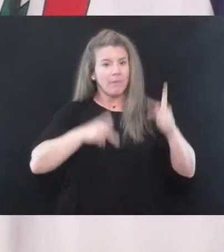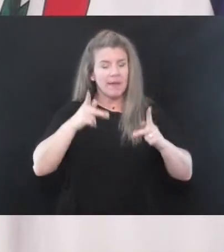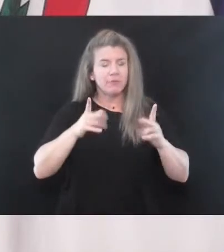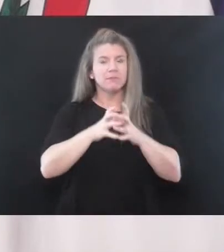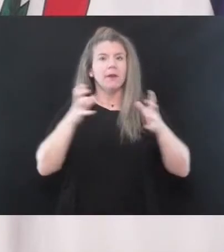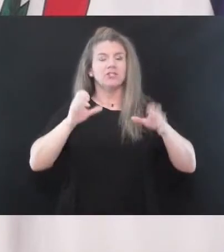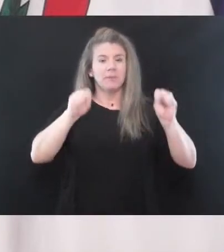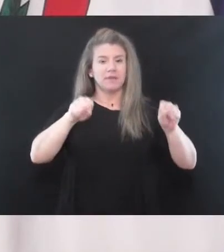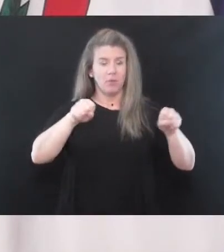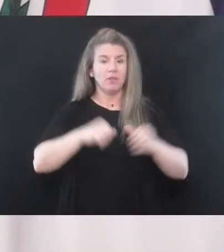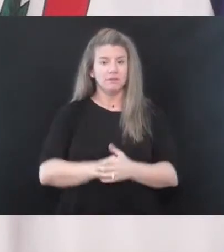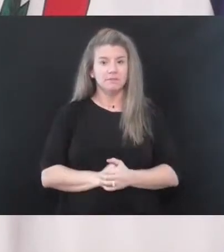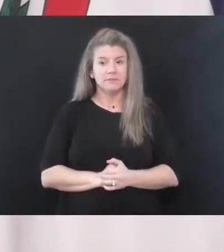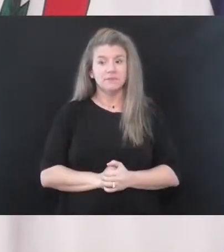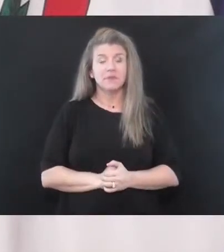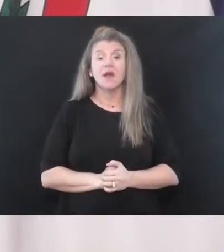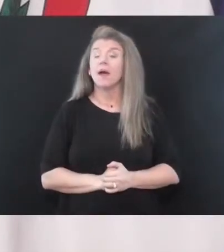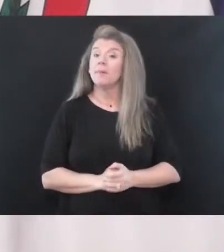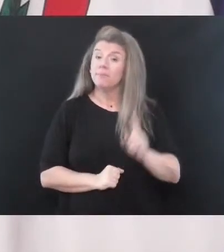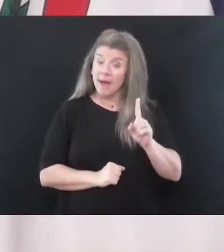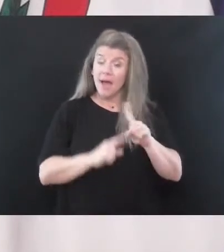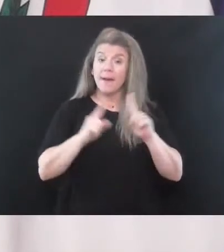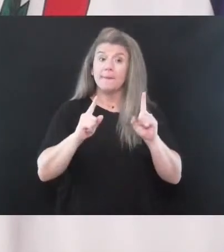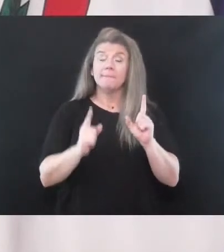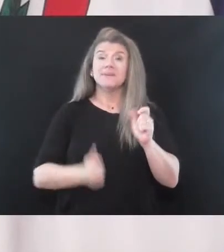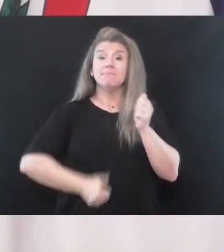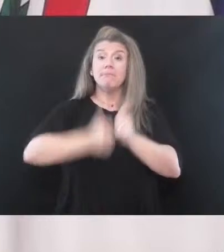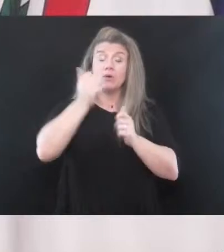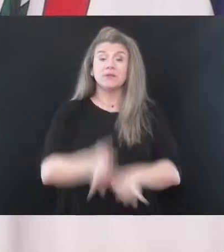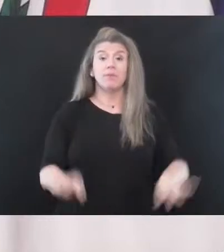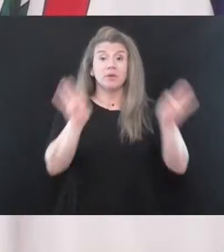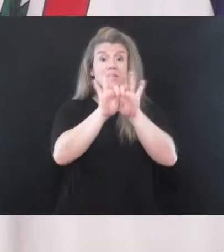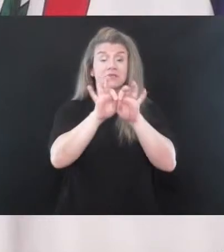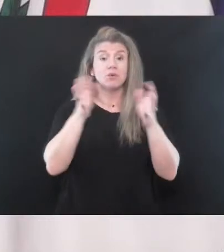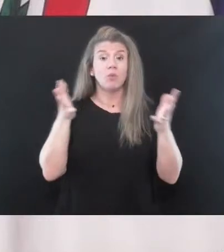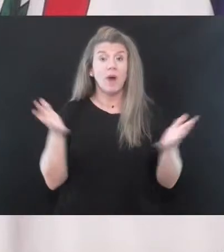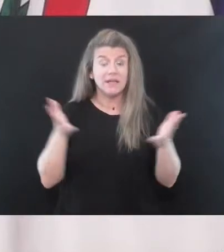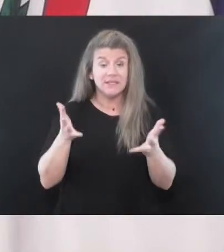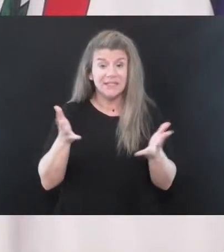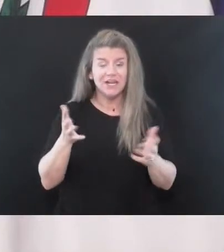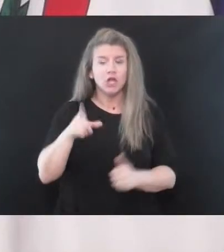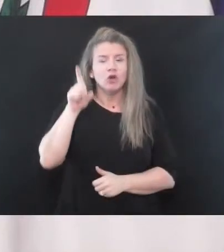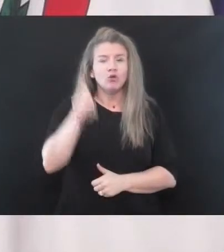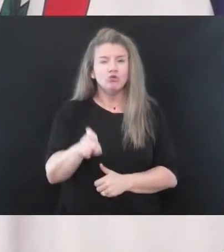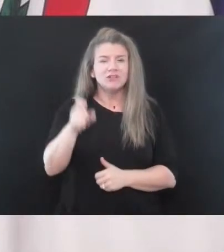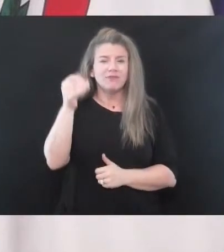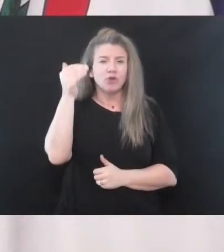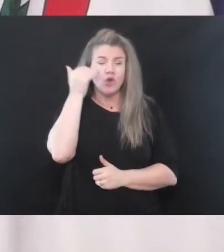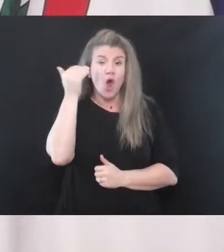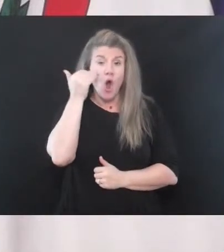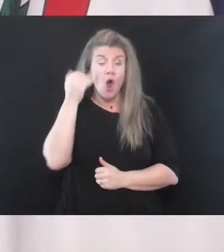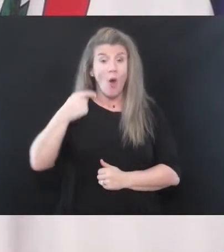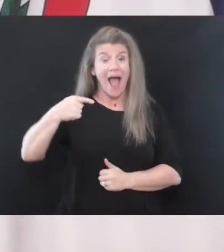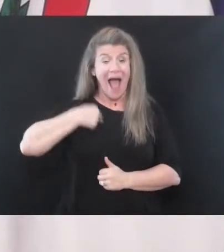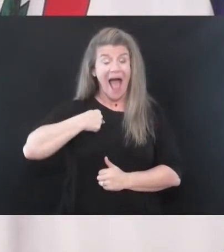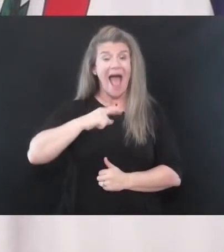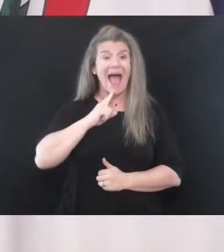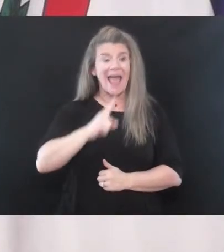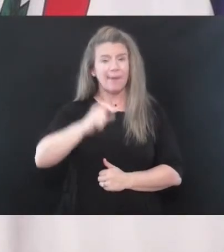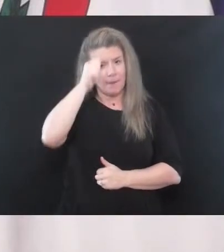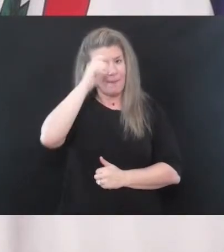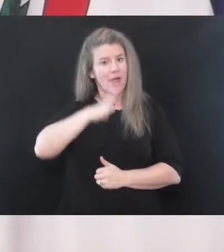possibly can. But more than anything, you just got to know I am a